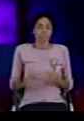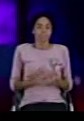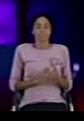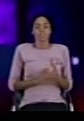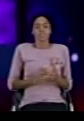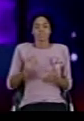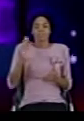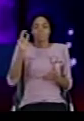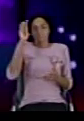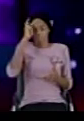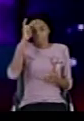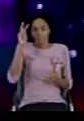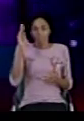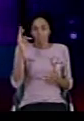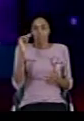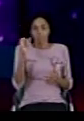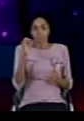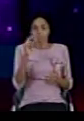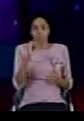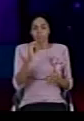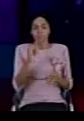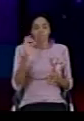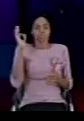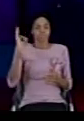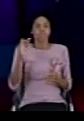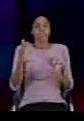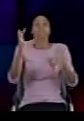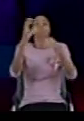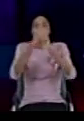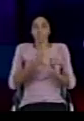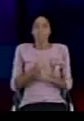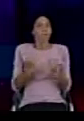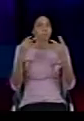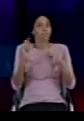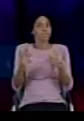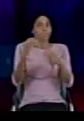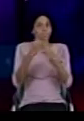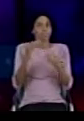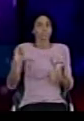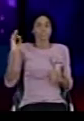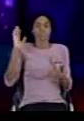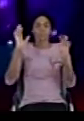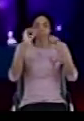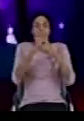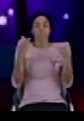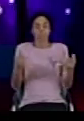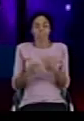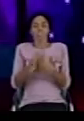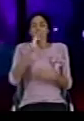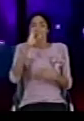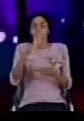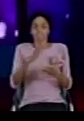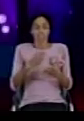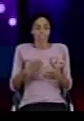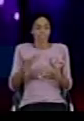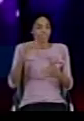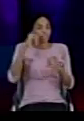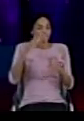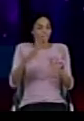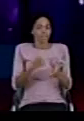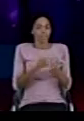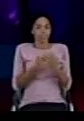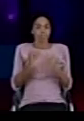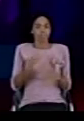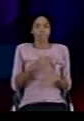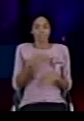many people have been receiving their own miracles. Today is my own. And the Lord touched me. I just felt like, like a